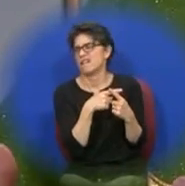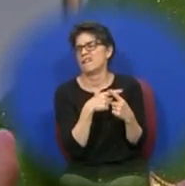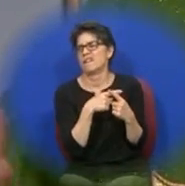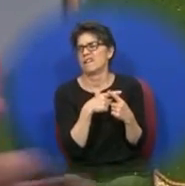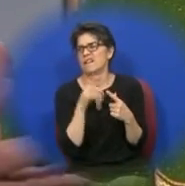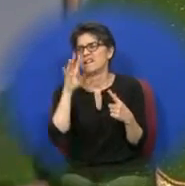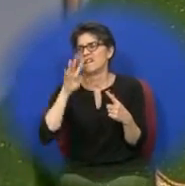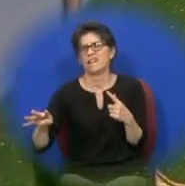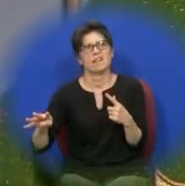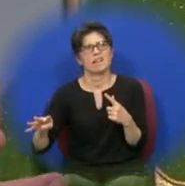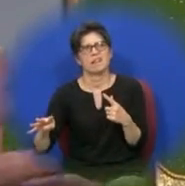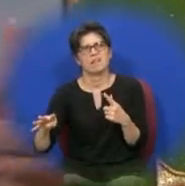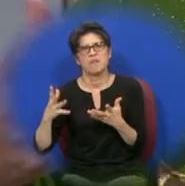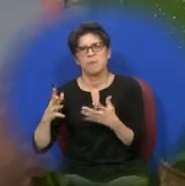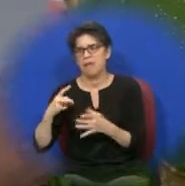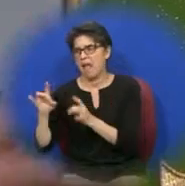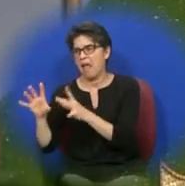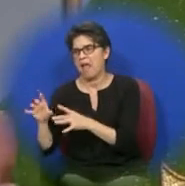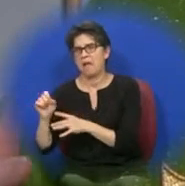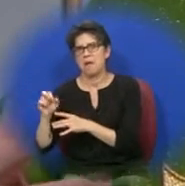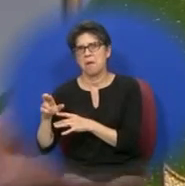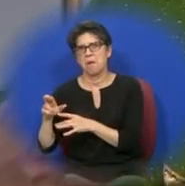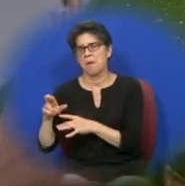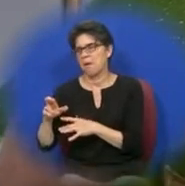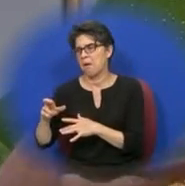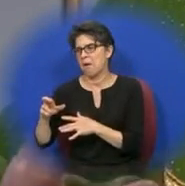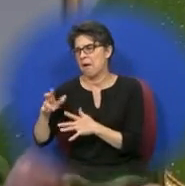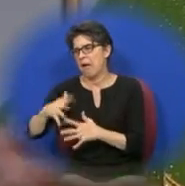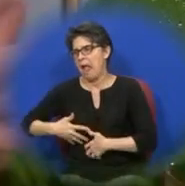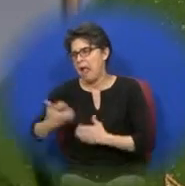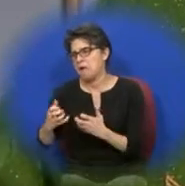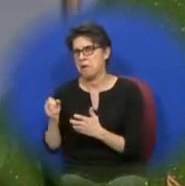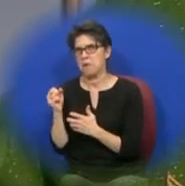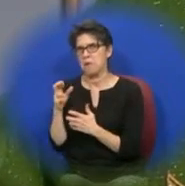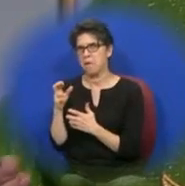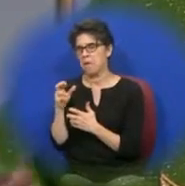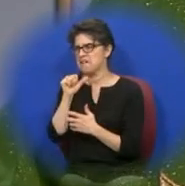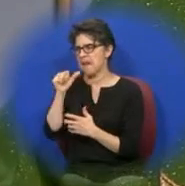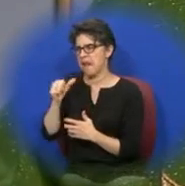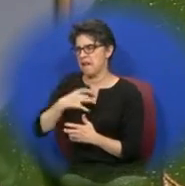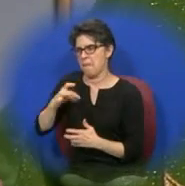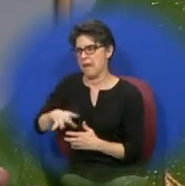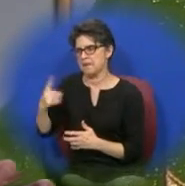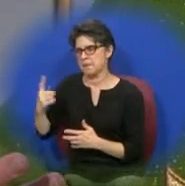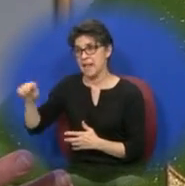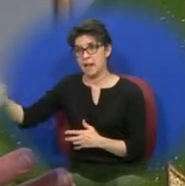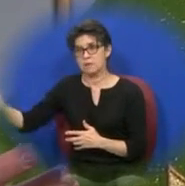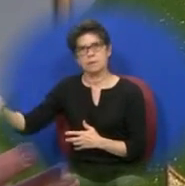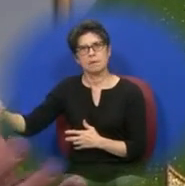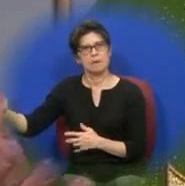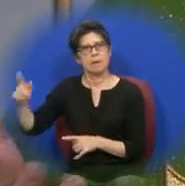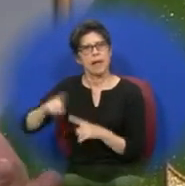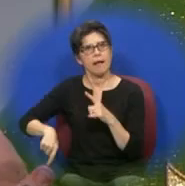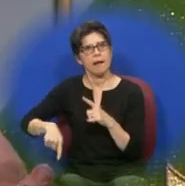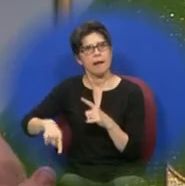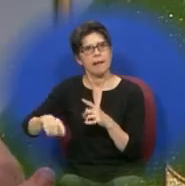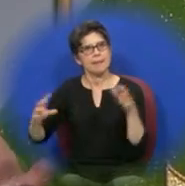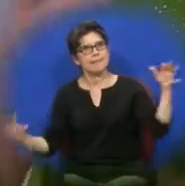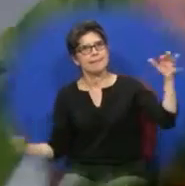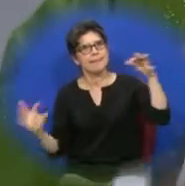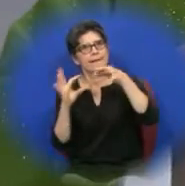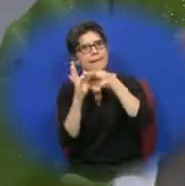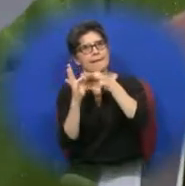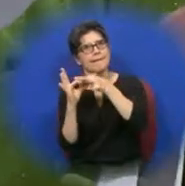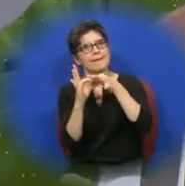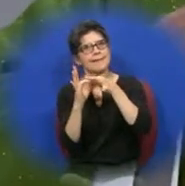hold any kind of contempt or malice or ill will toward another person. And we might very well do that,